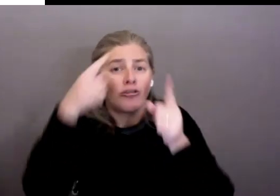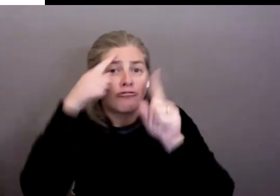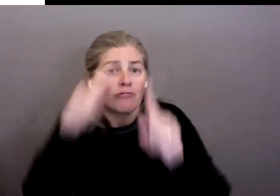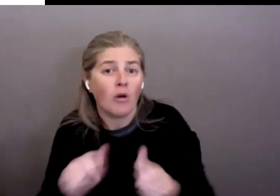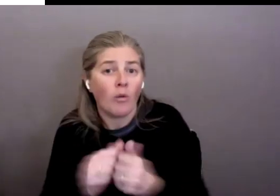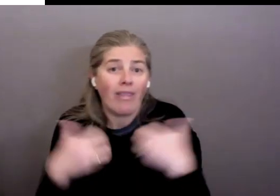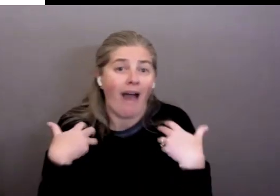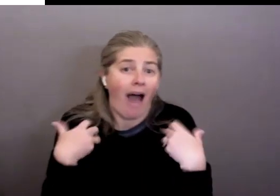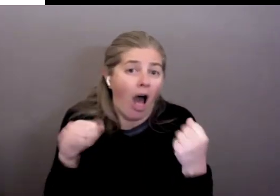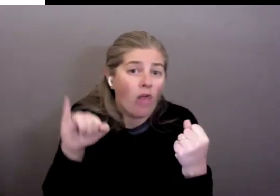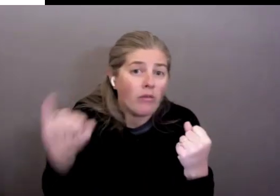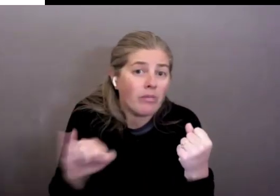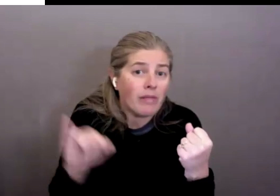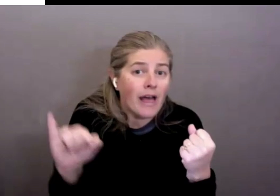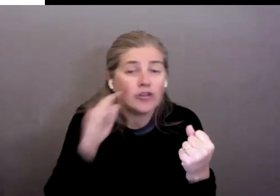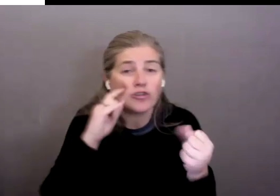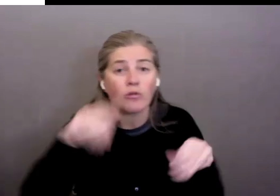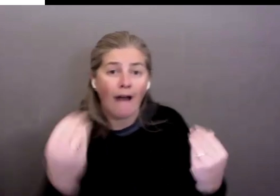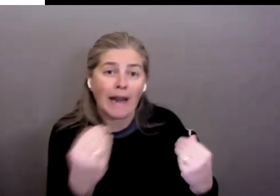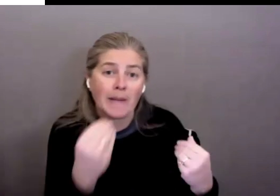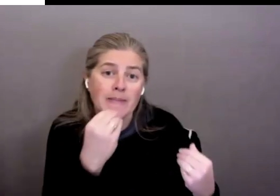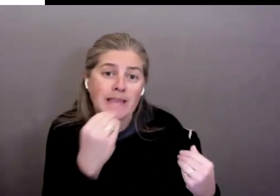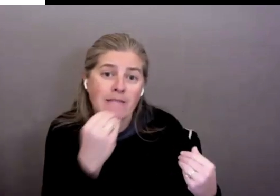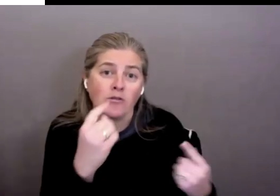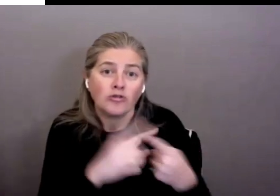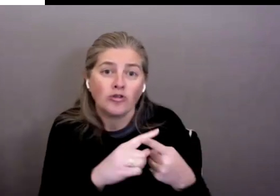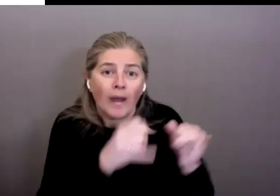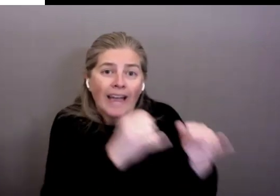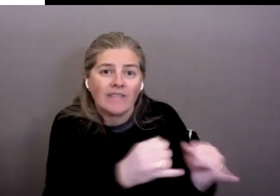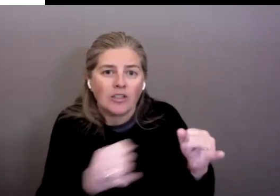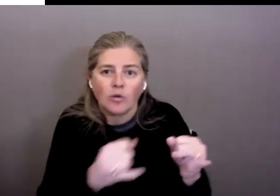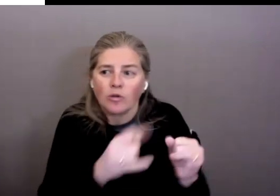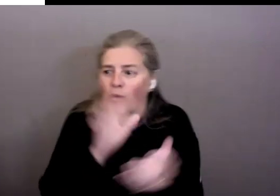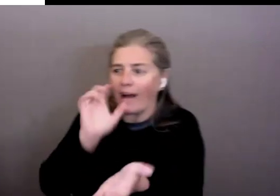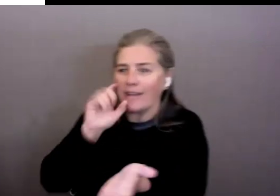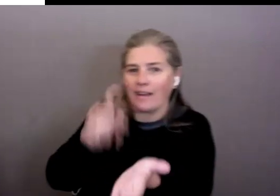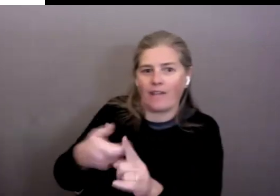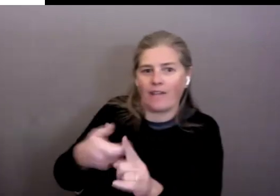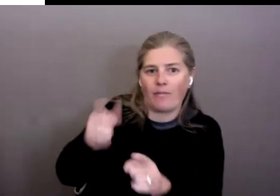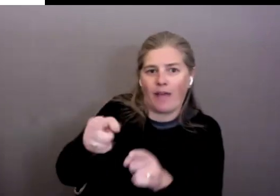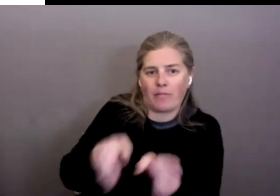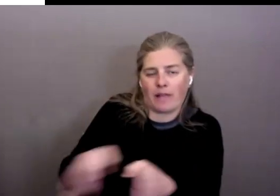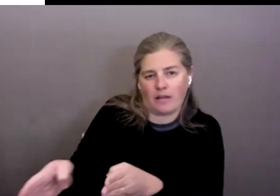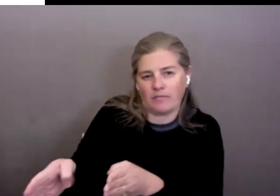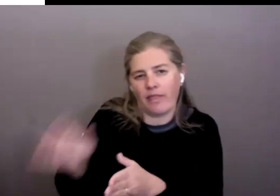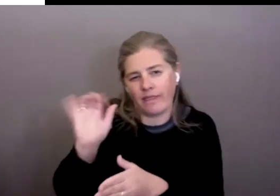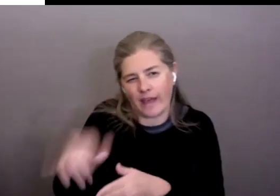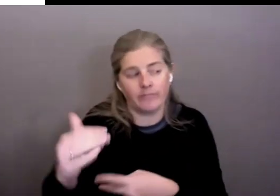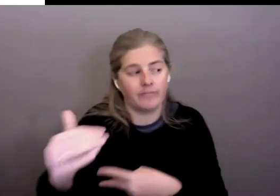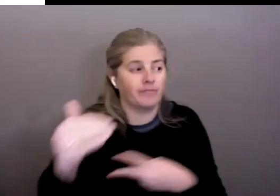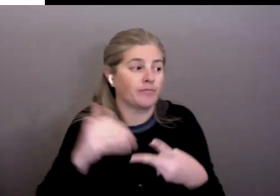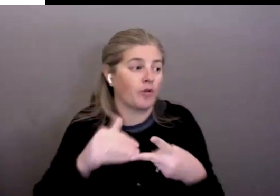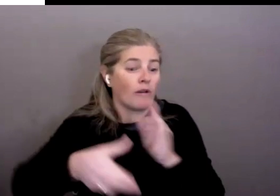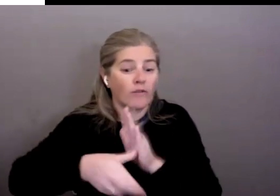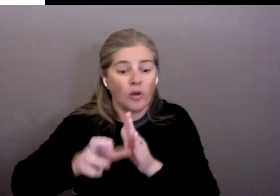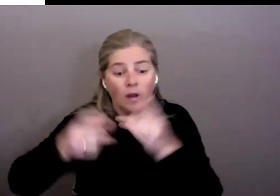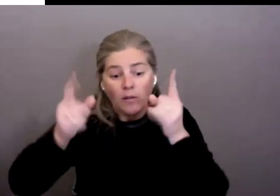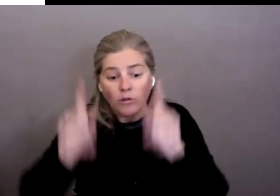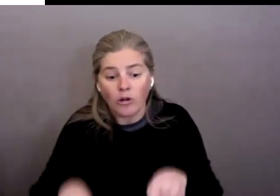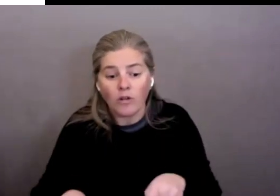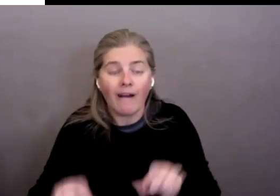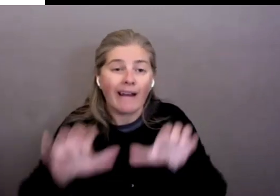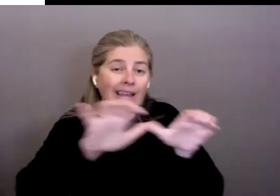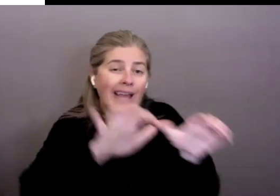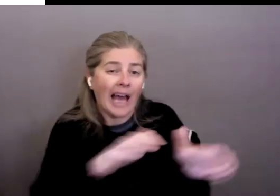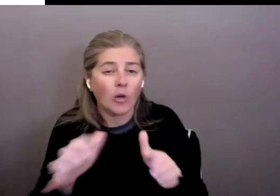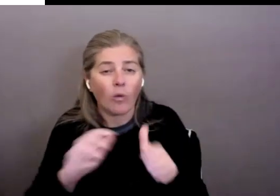for AAA to provide meals to individuals identified by that plan. They will review and approve a category or a